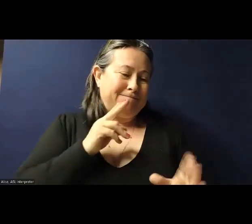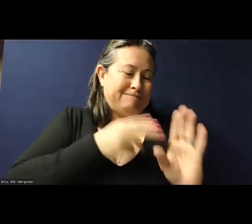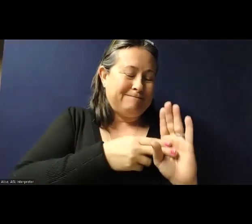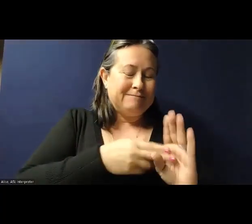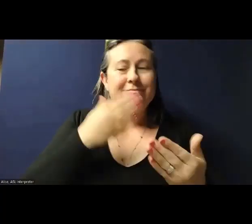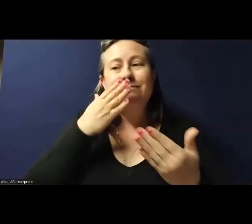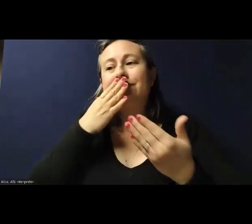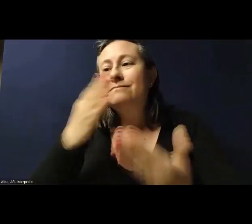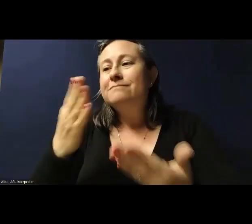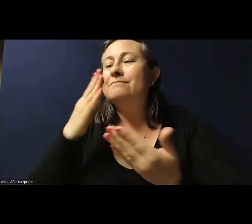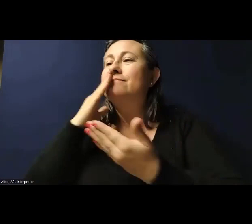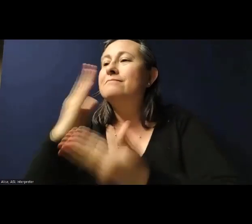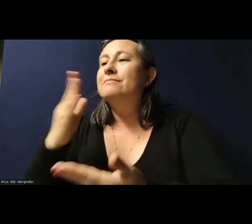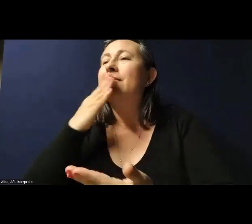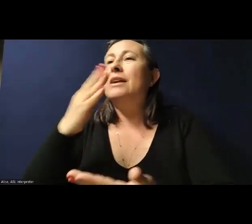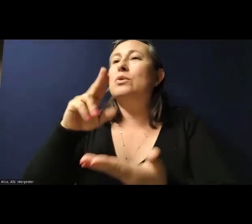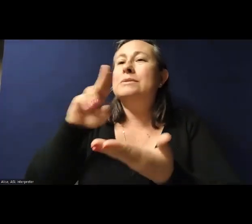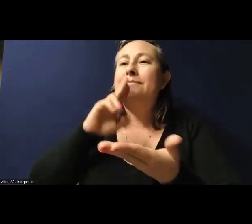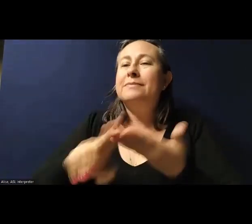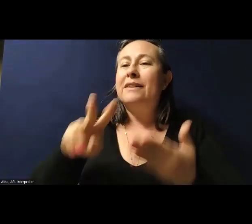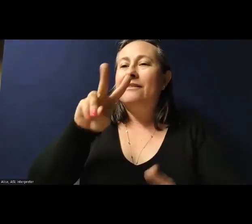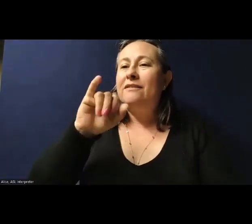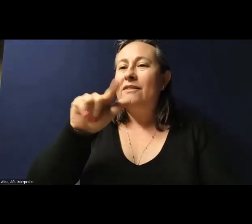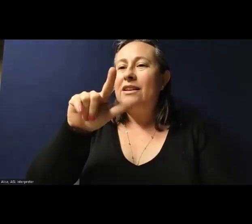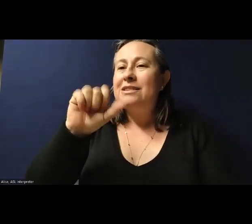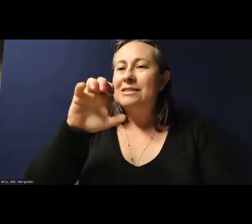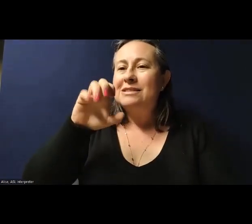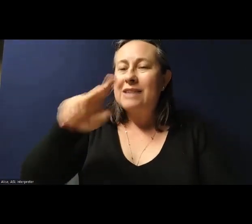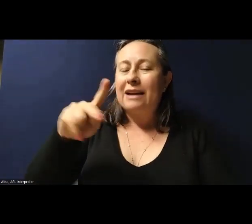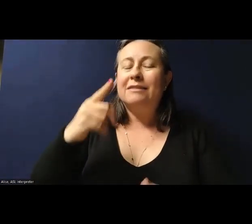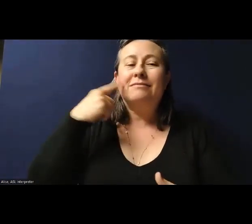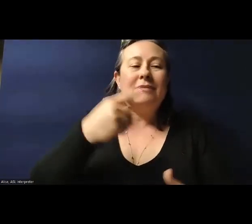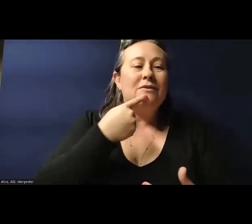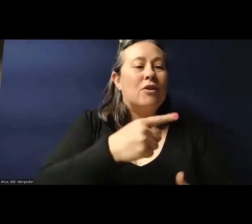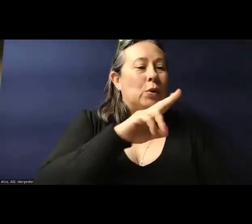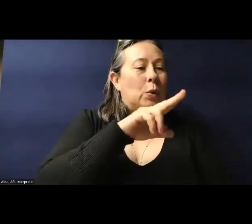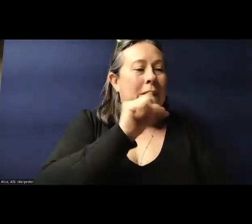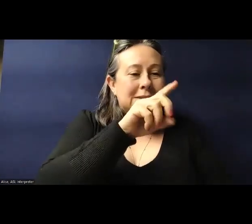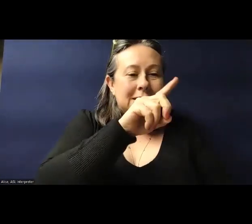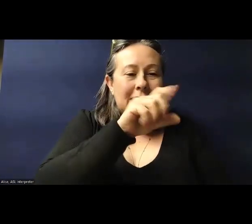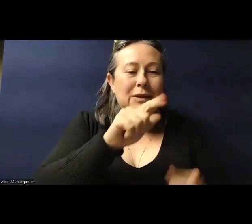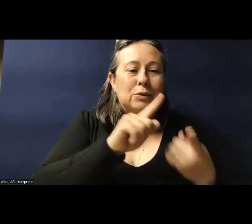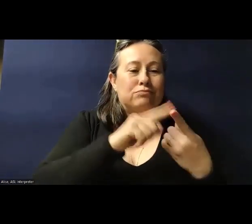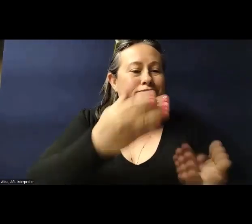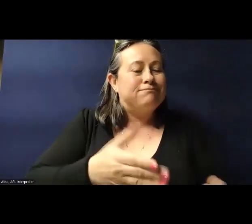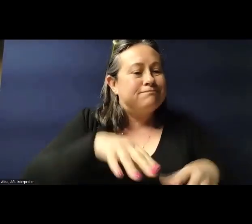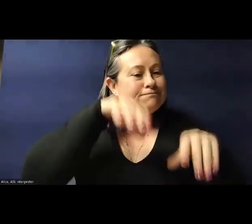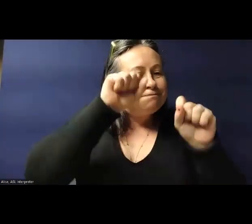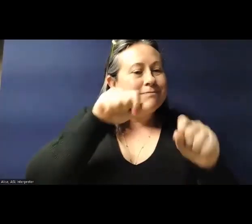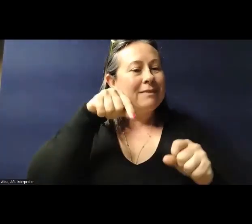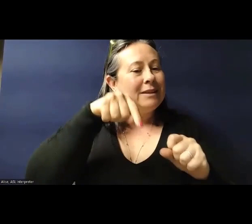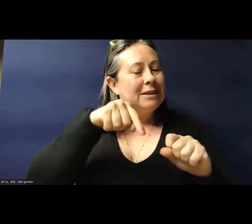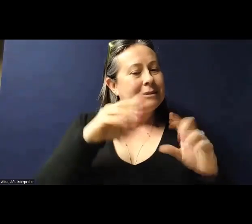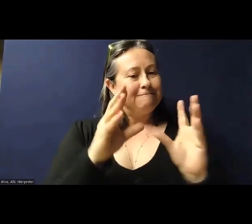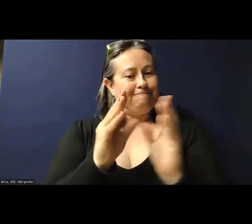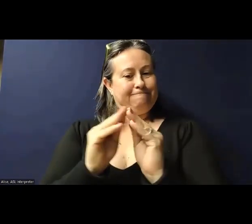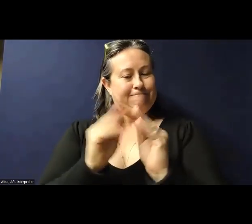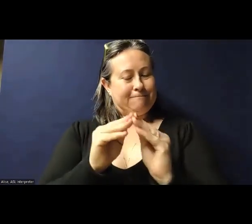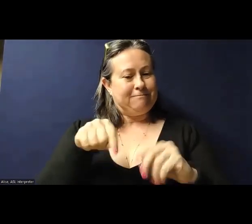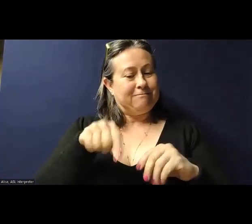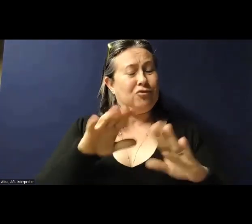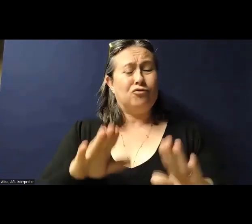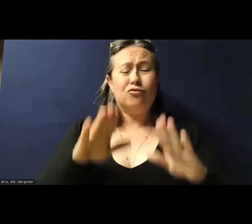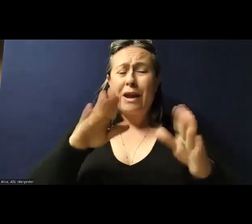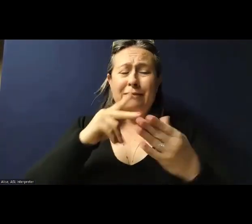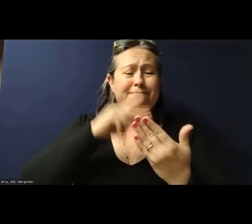Secretary Vilsack and USDA for hosting this event on the precipice of this great initiative. And thanks